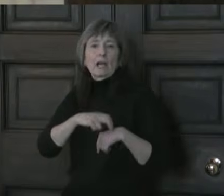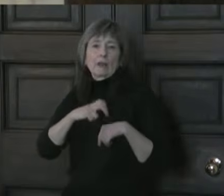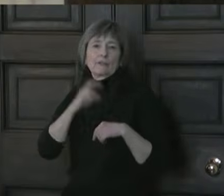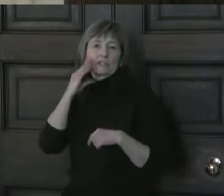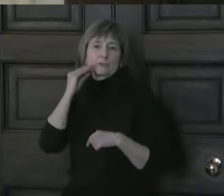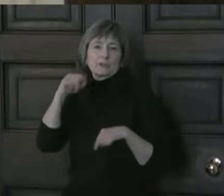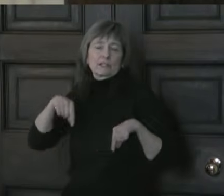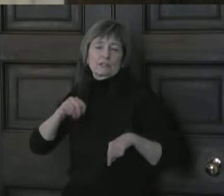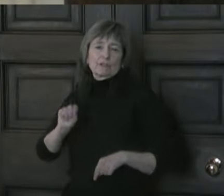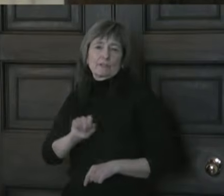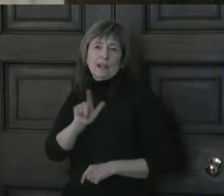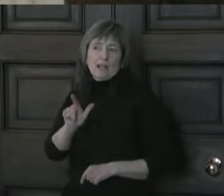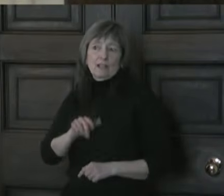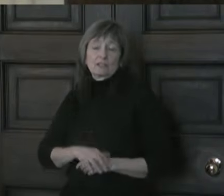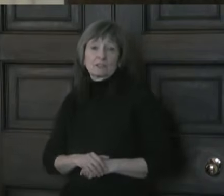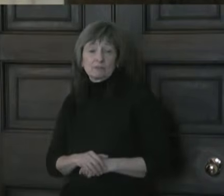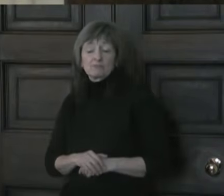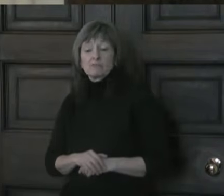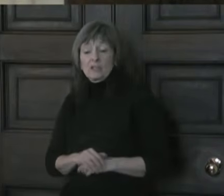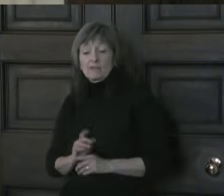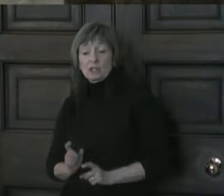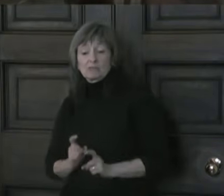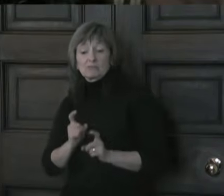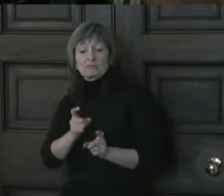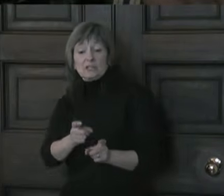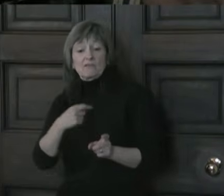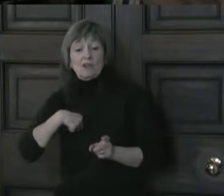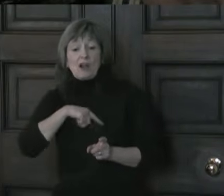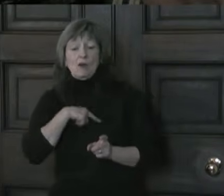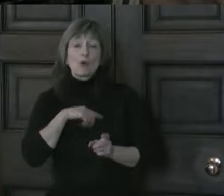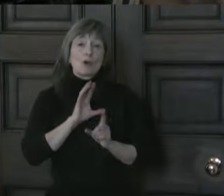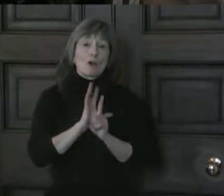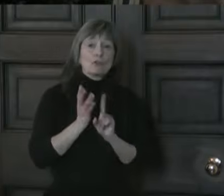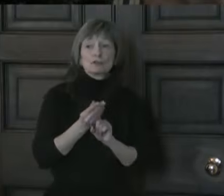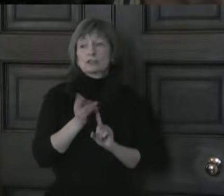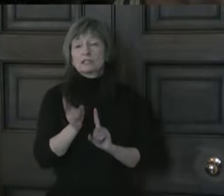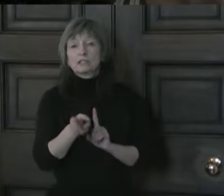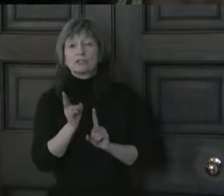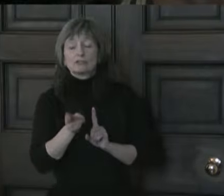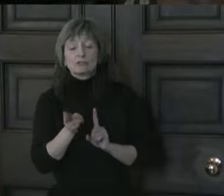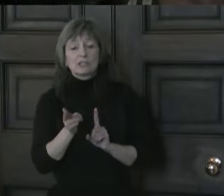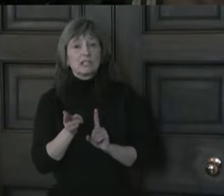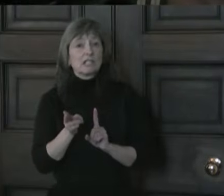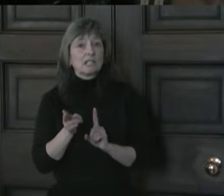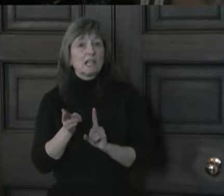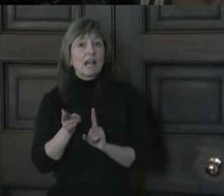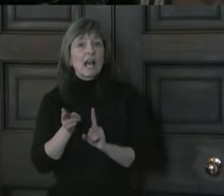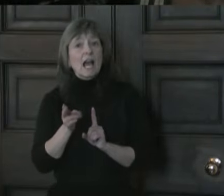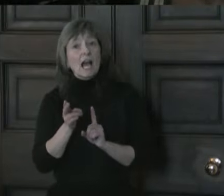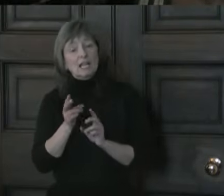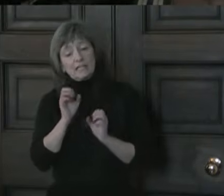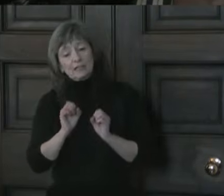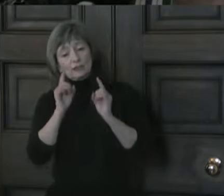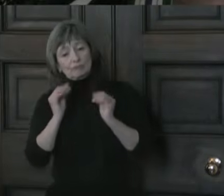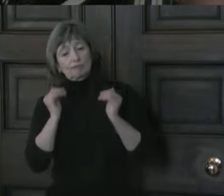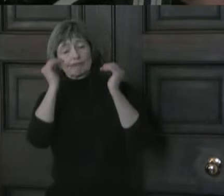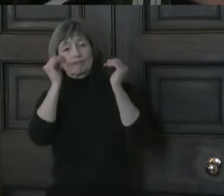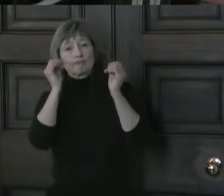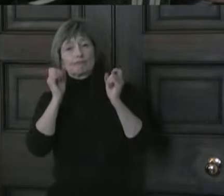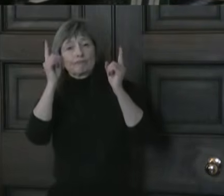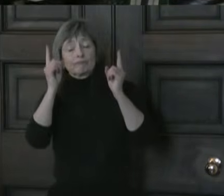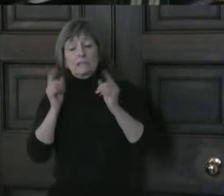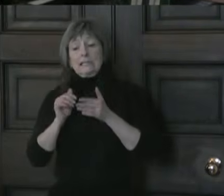an unparalleled contribution to the province's cultural heritage and historical scholarship. As a